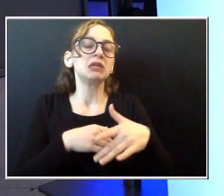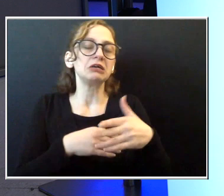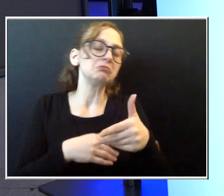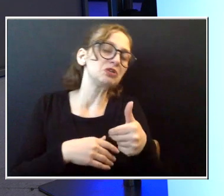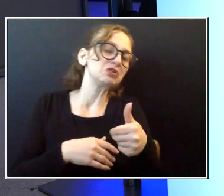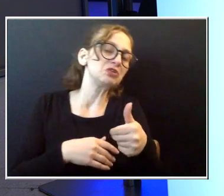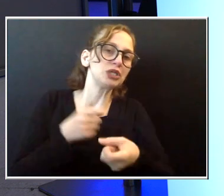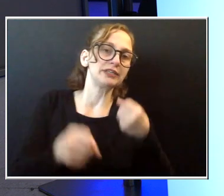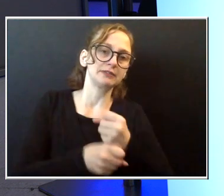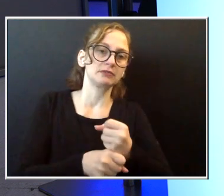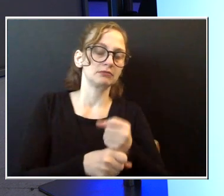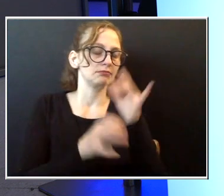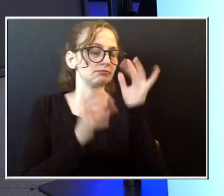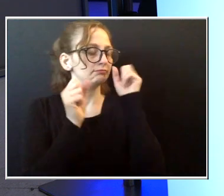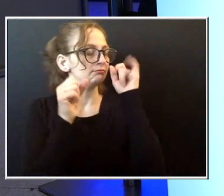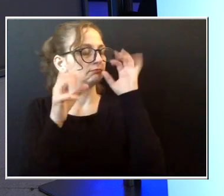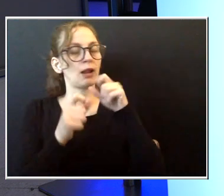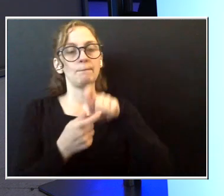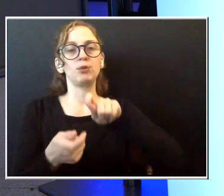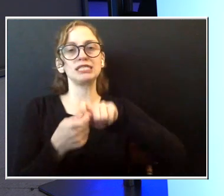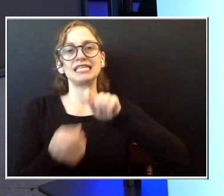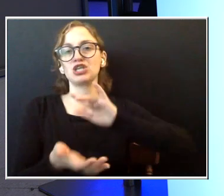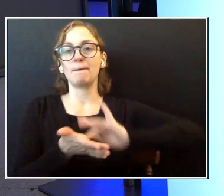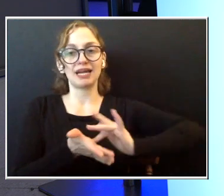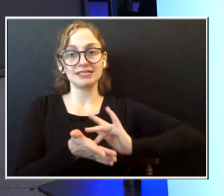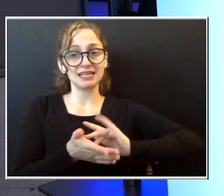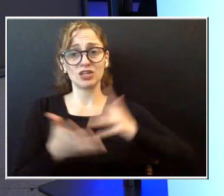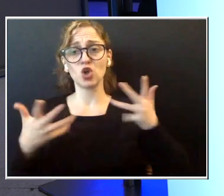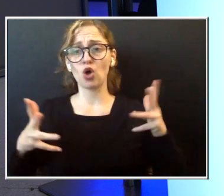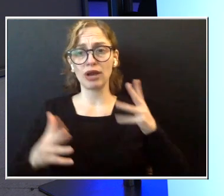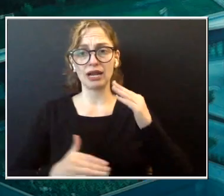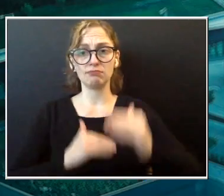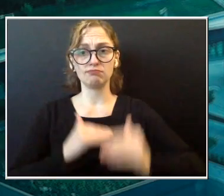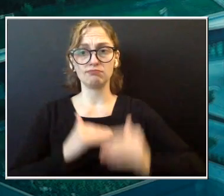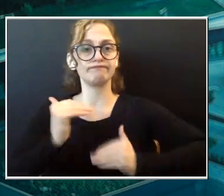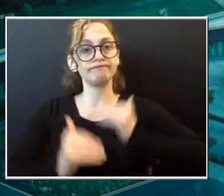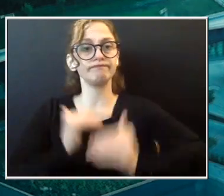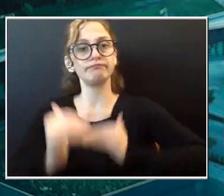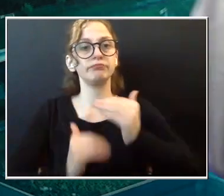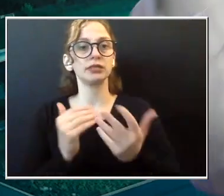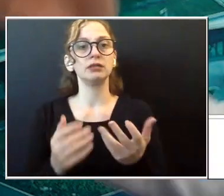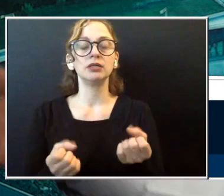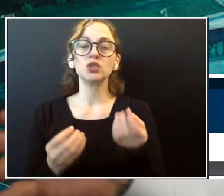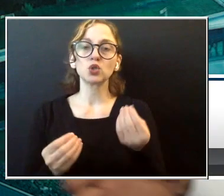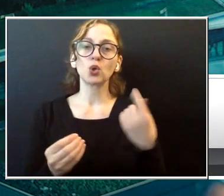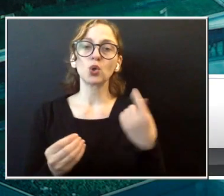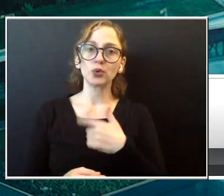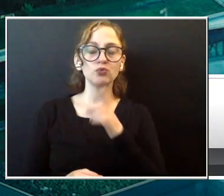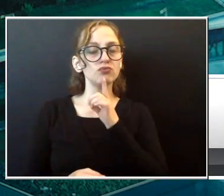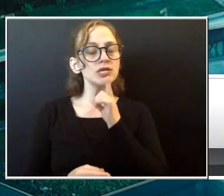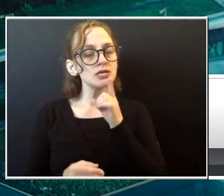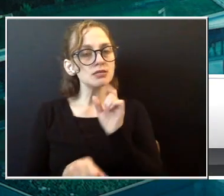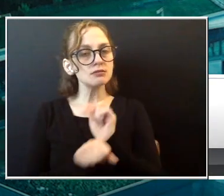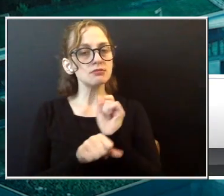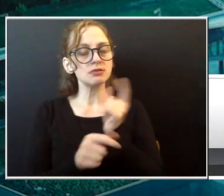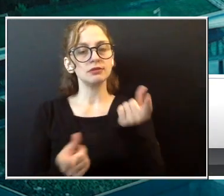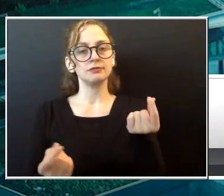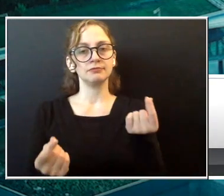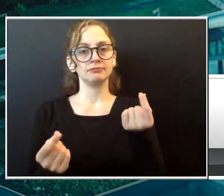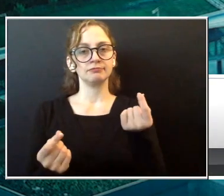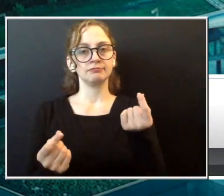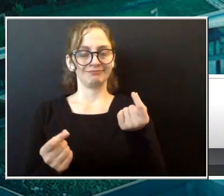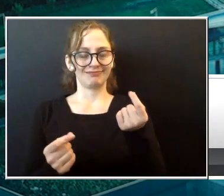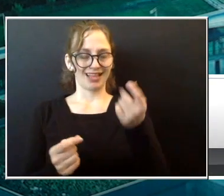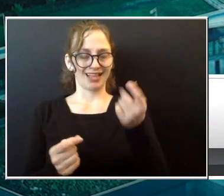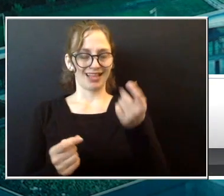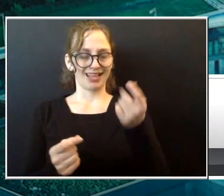along already in other areas. And so what we're really trying to do is take a much bigger look at the entire genome